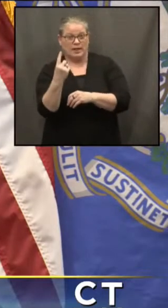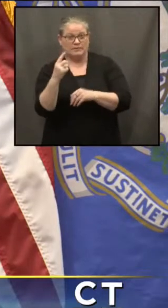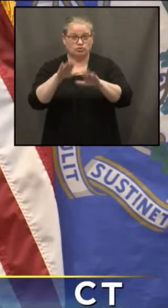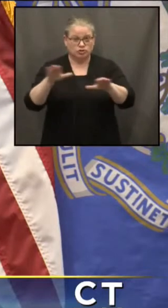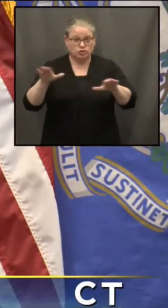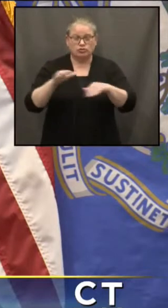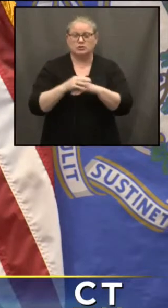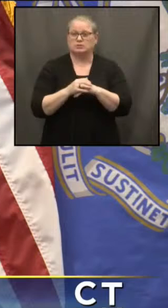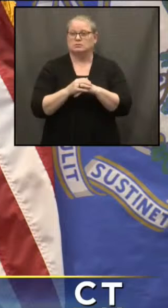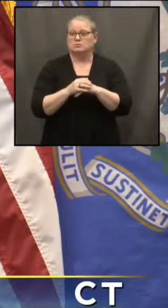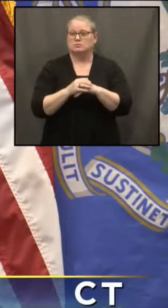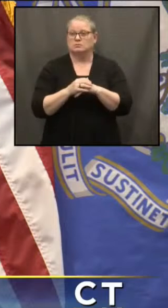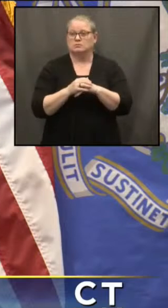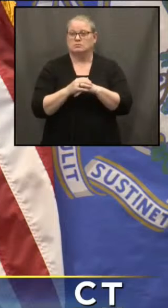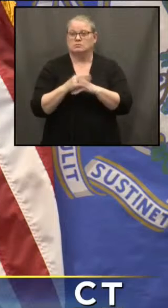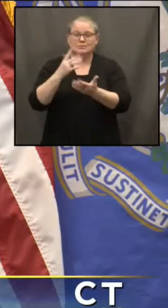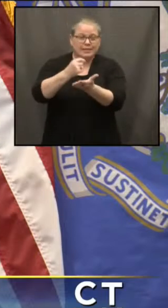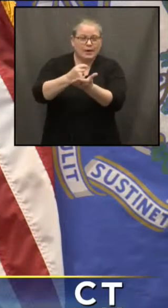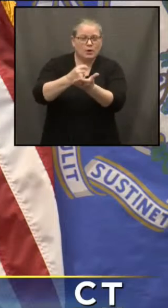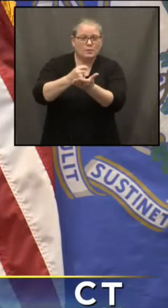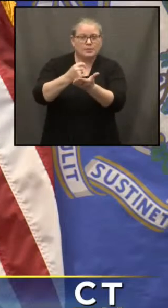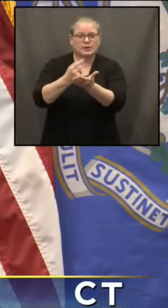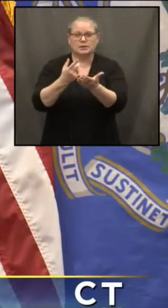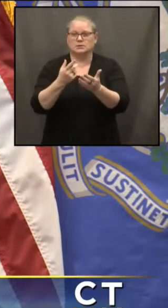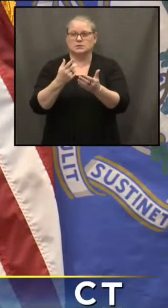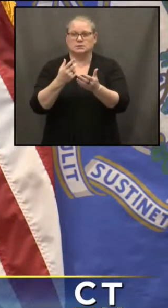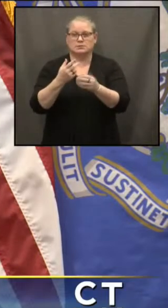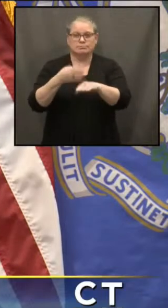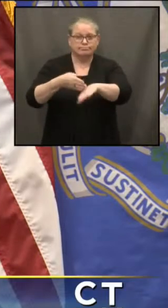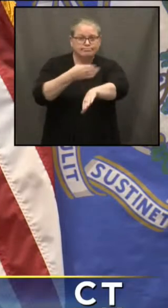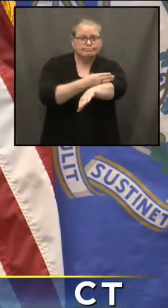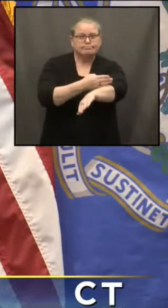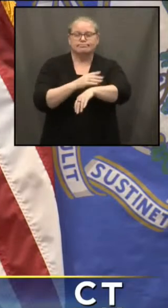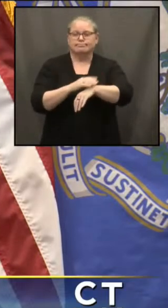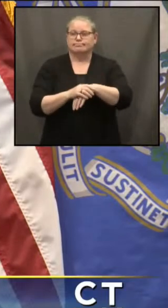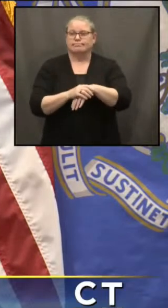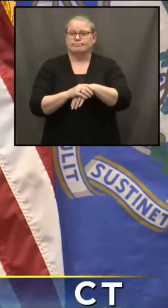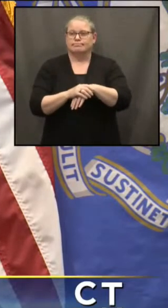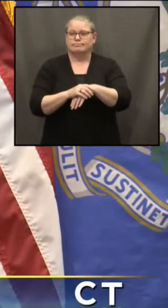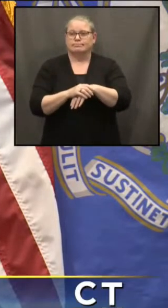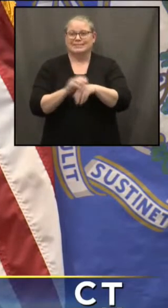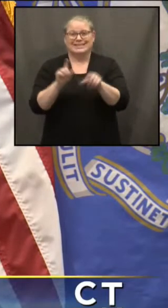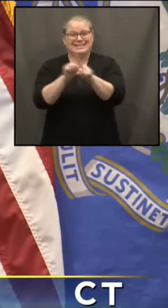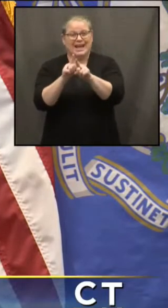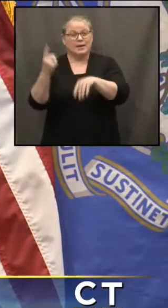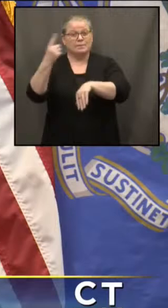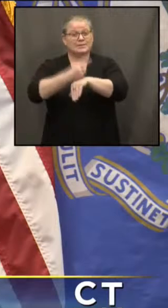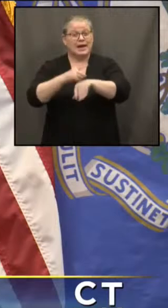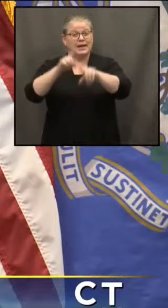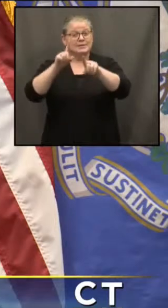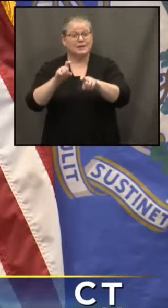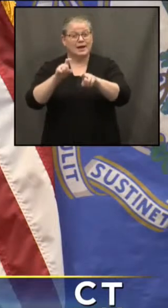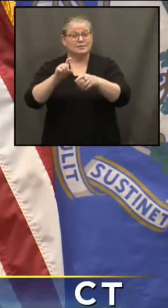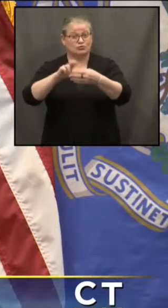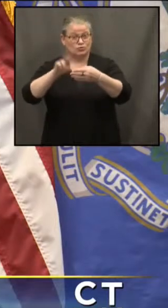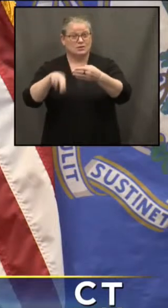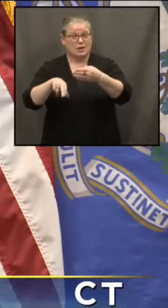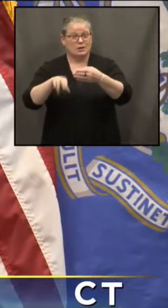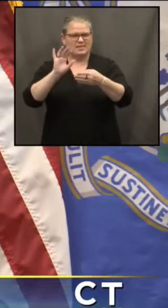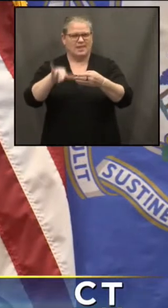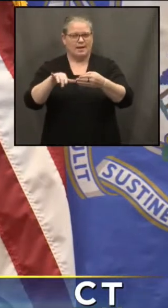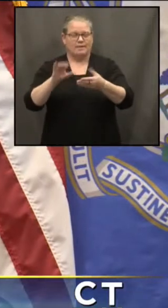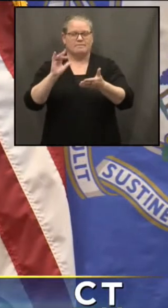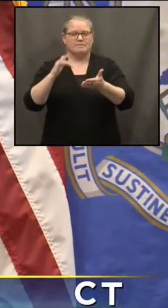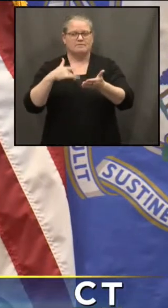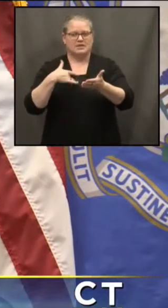a variety of tools that weren't available to us a year plus ago that will not require